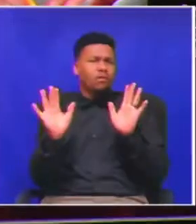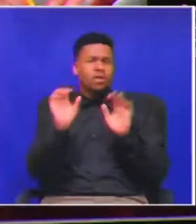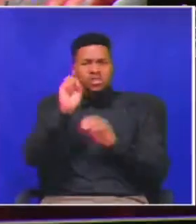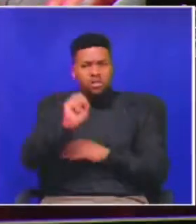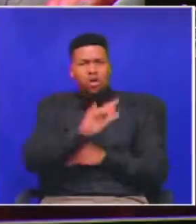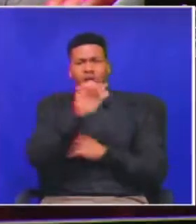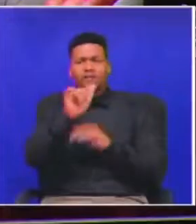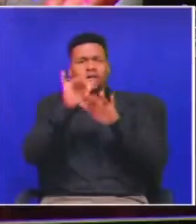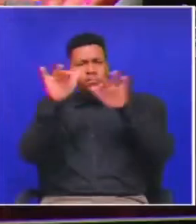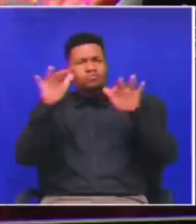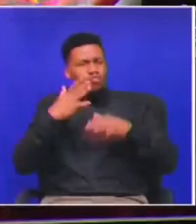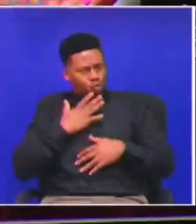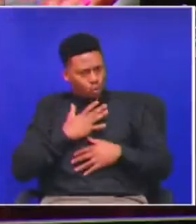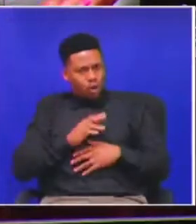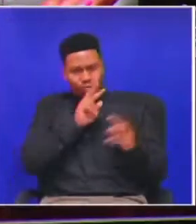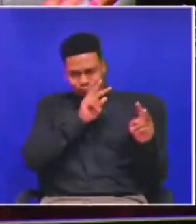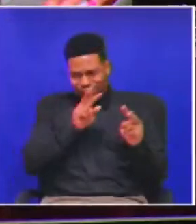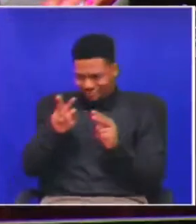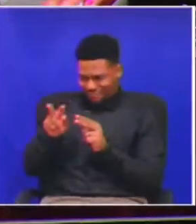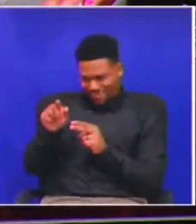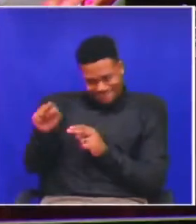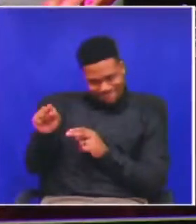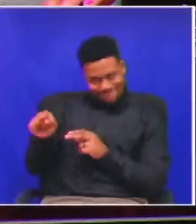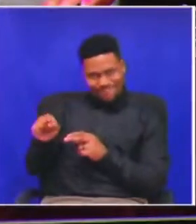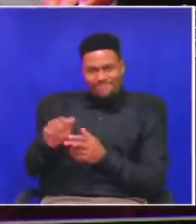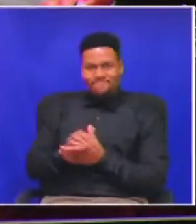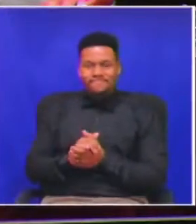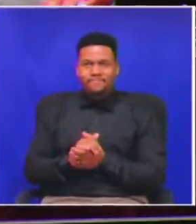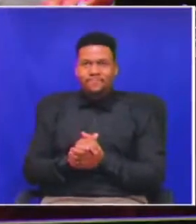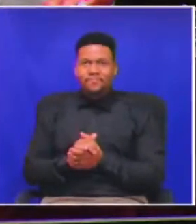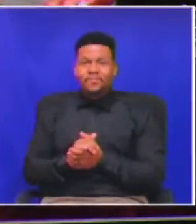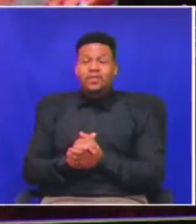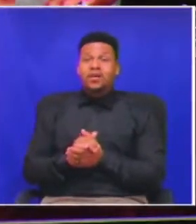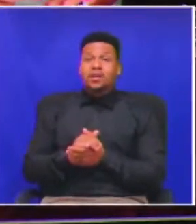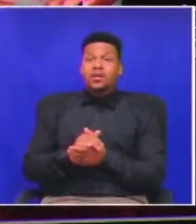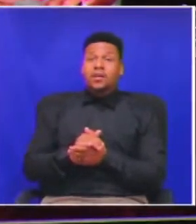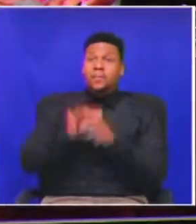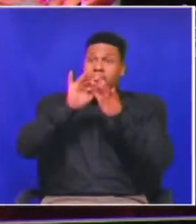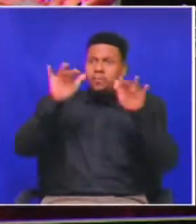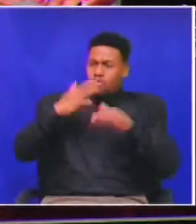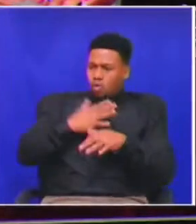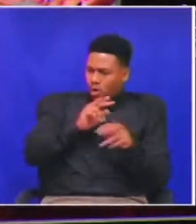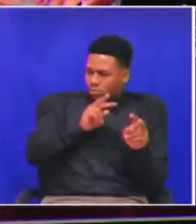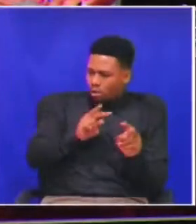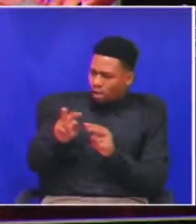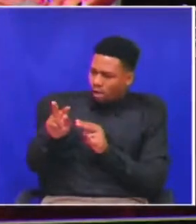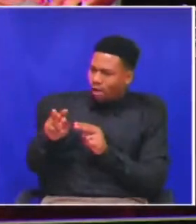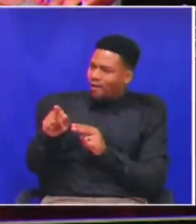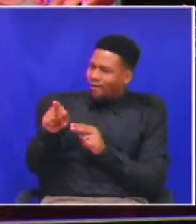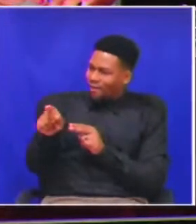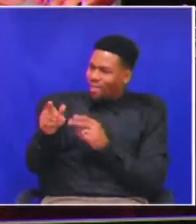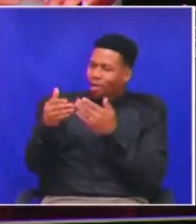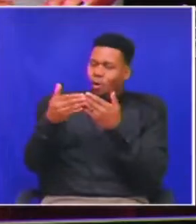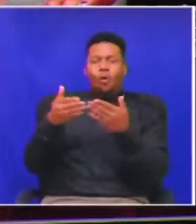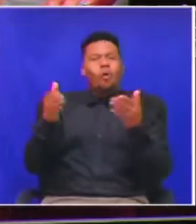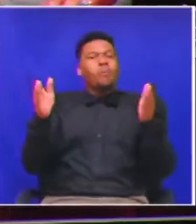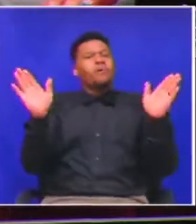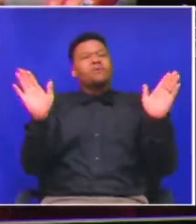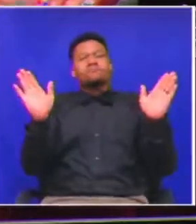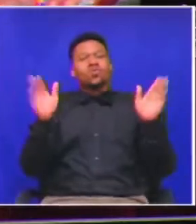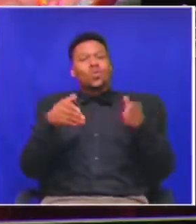to be able to assure that we do things in an open manner, in a manner